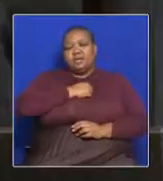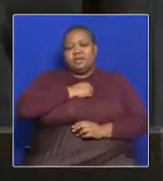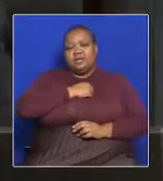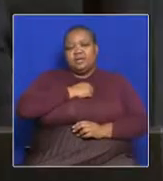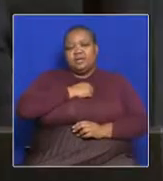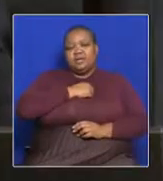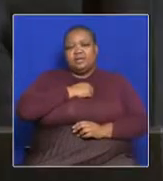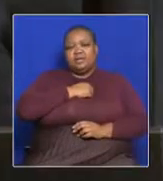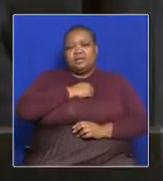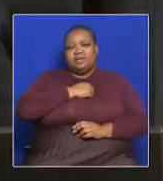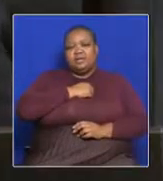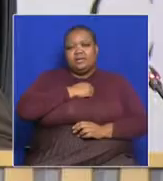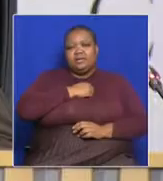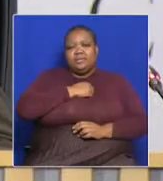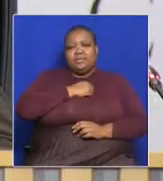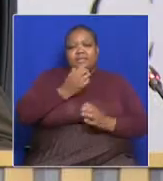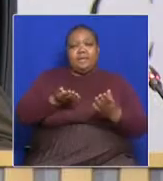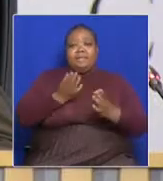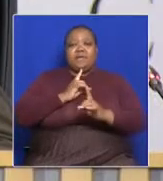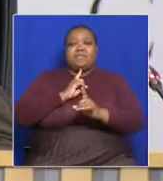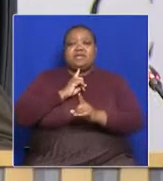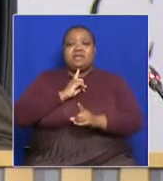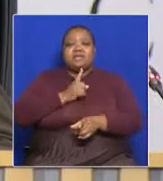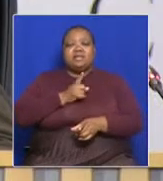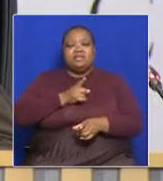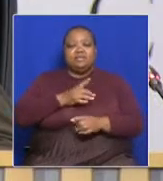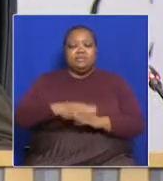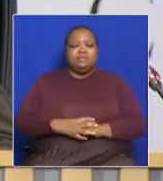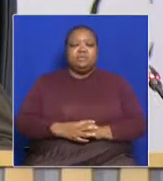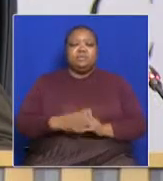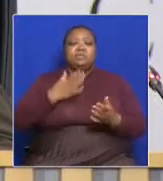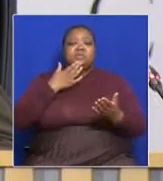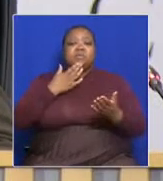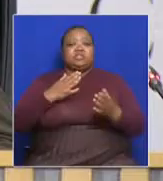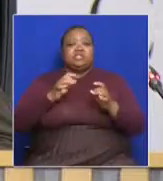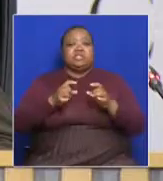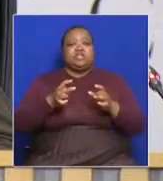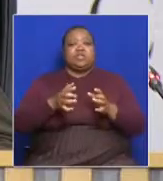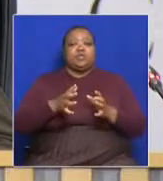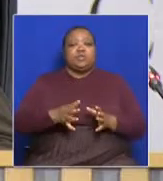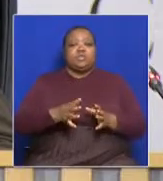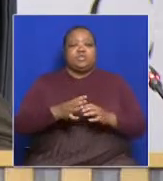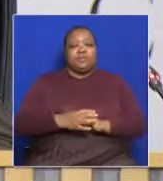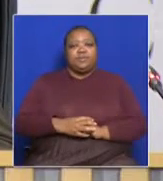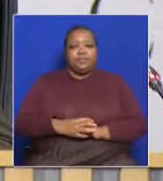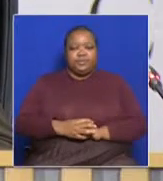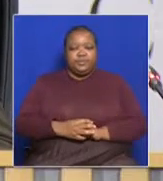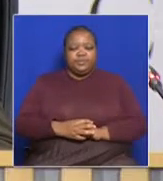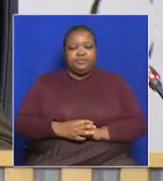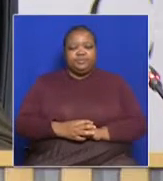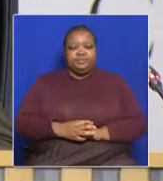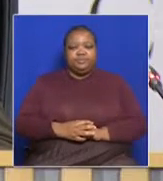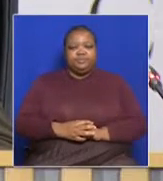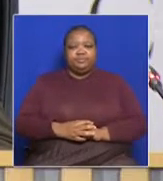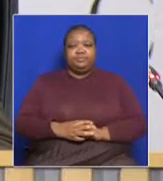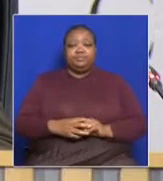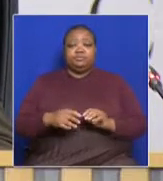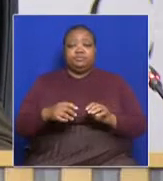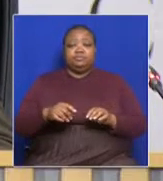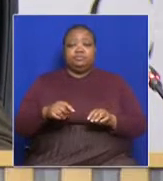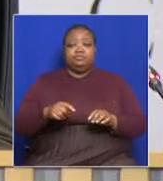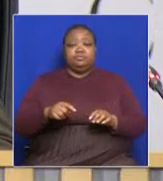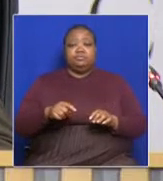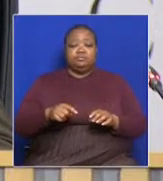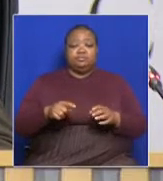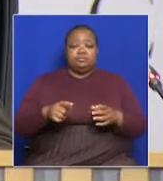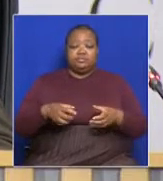maybe answer my question. Okay, thank you, Commissioner. I was not under the impression that the exhibits were not packed in bags and